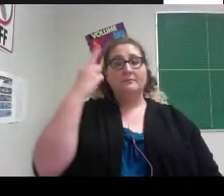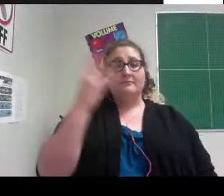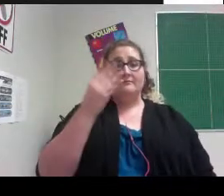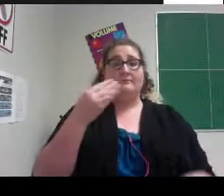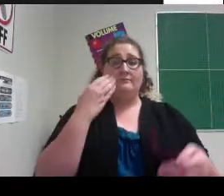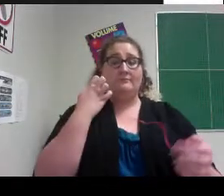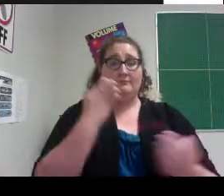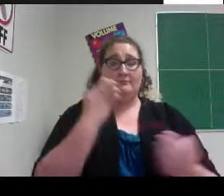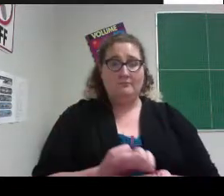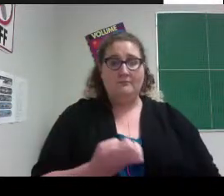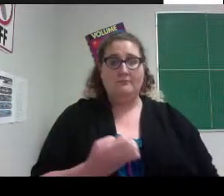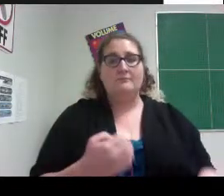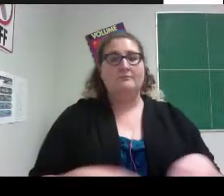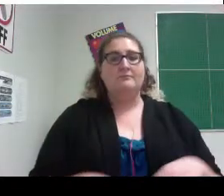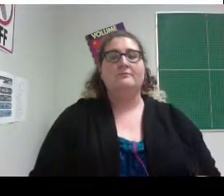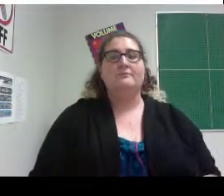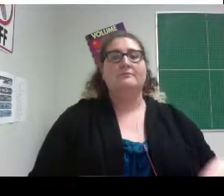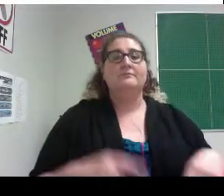Reasoning and proof.